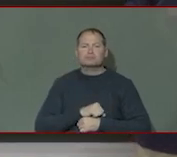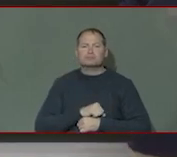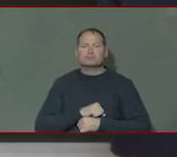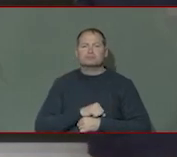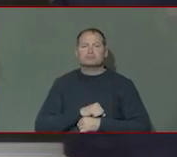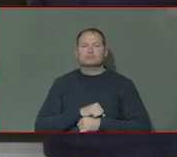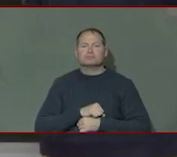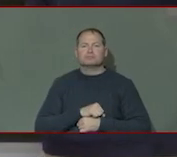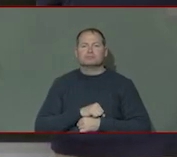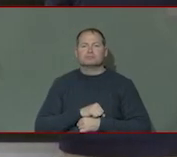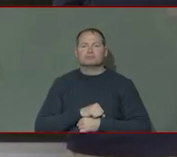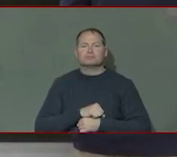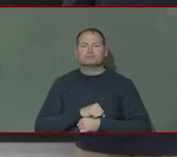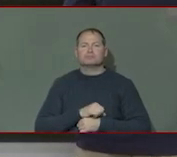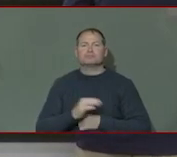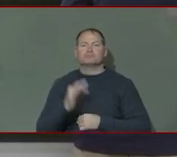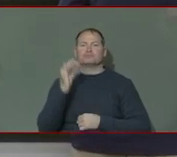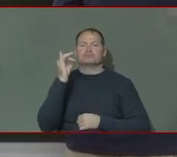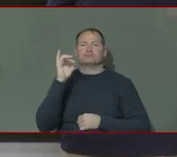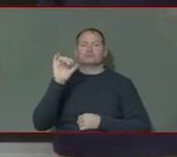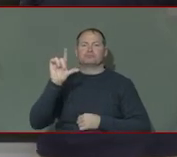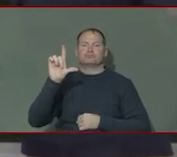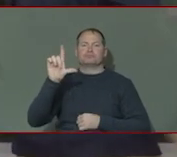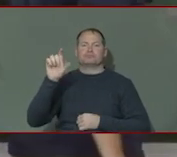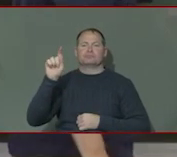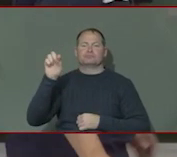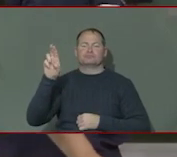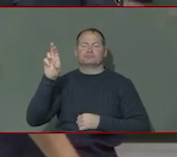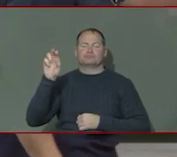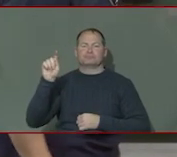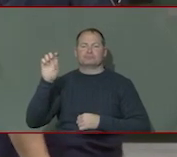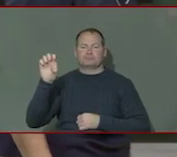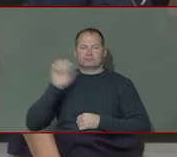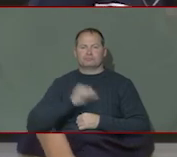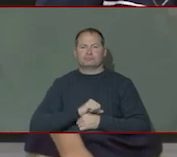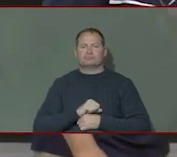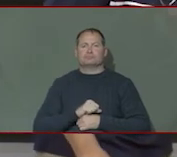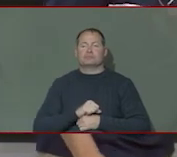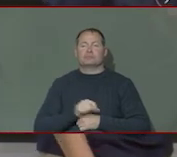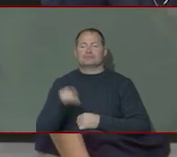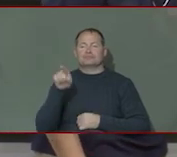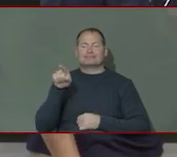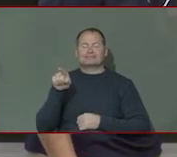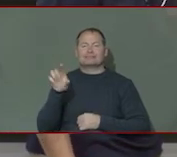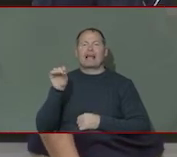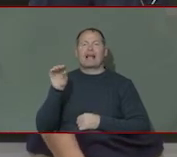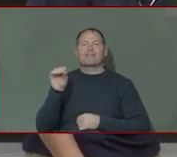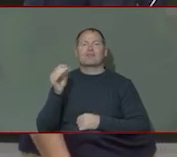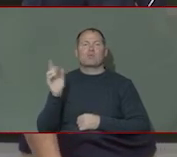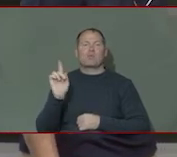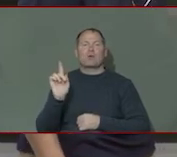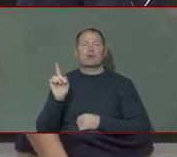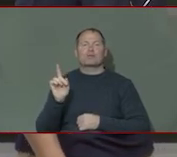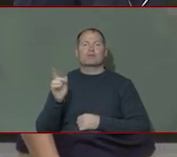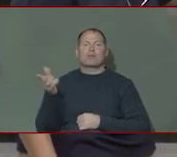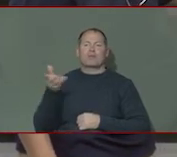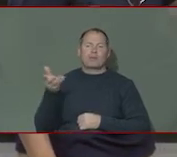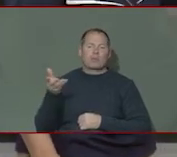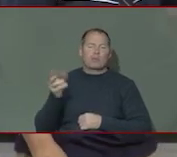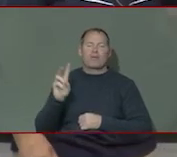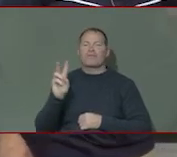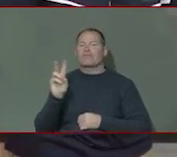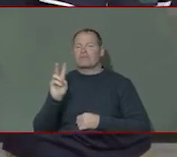The filtrate that's now moving down here. What is dissolved in that water? Salts, vitamins,